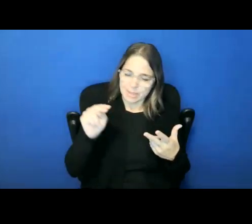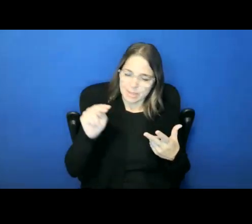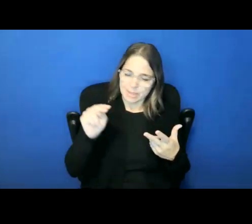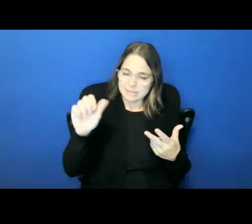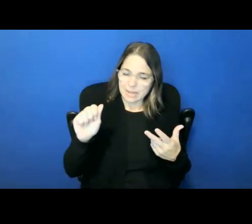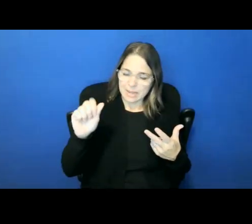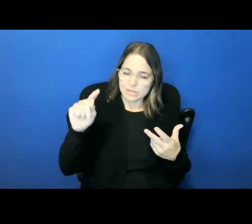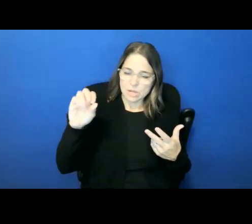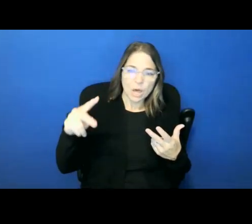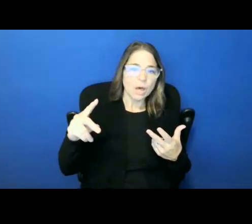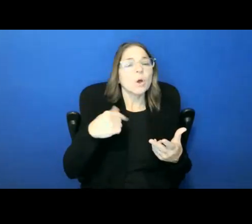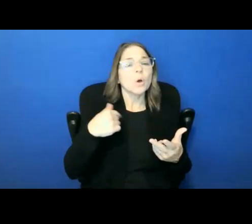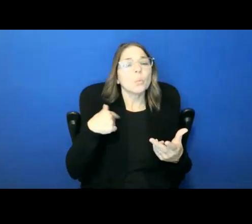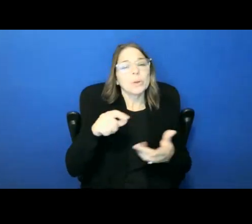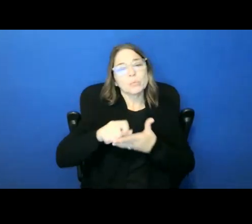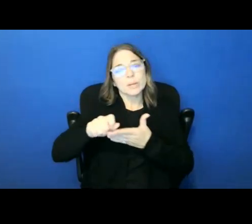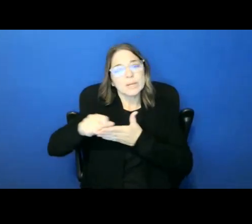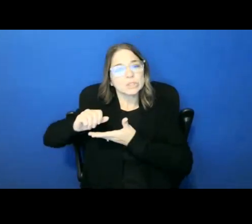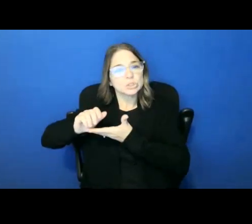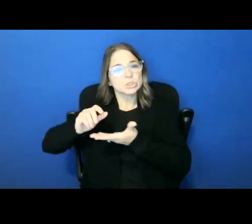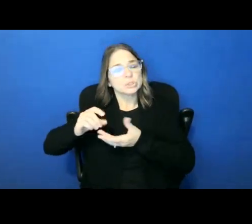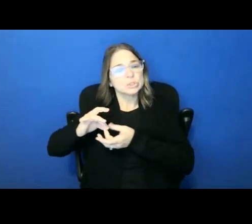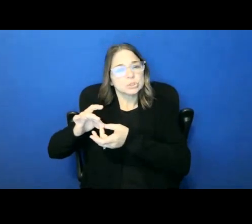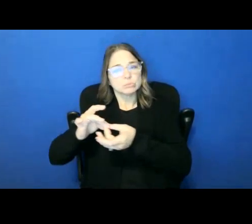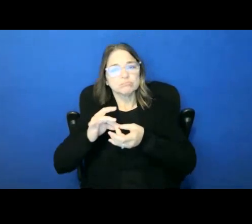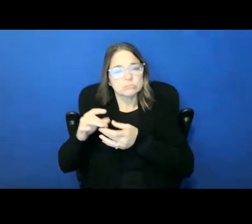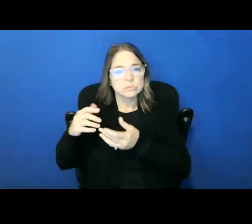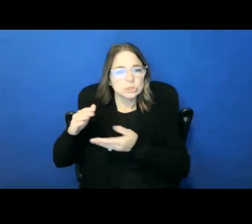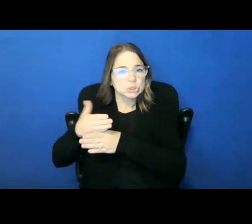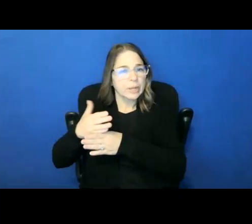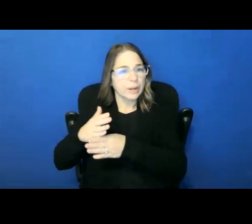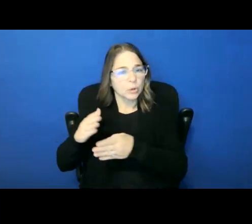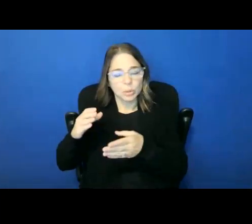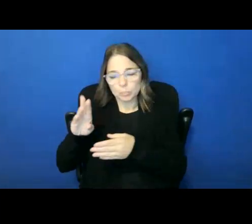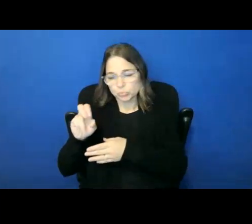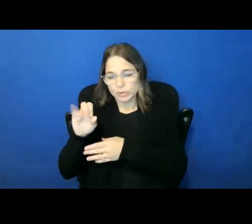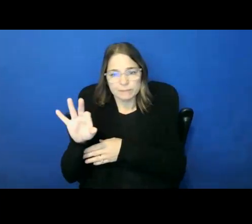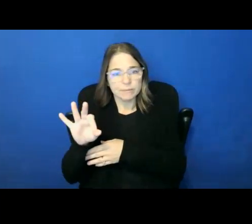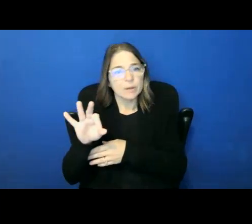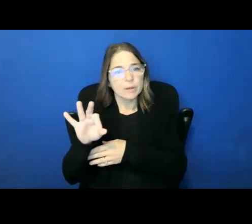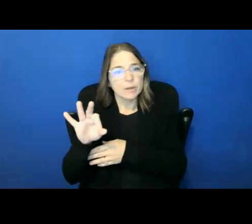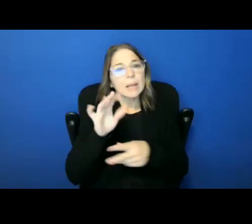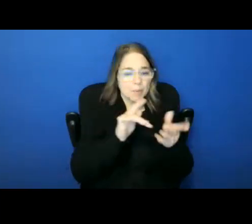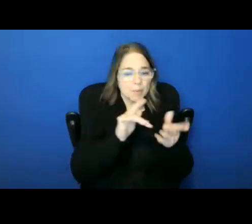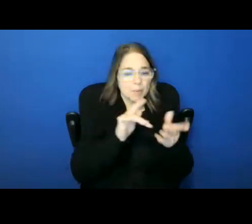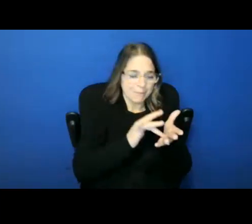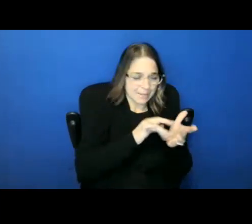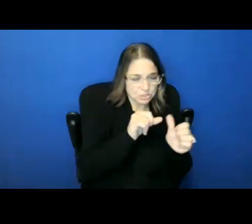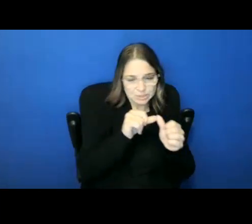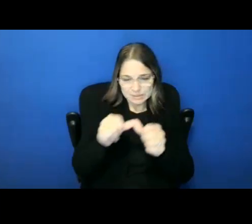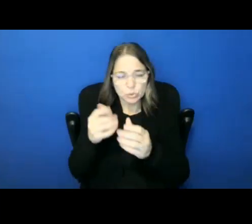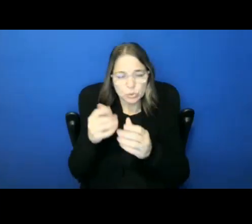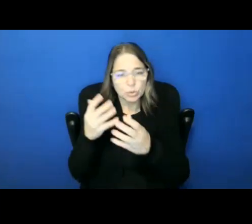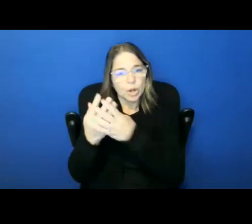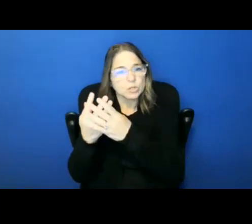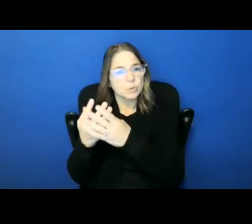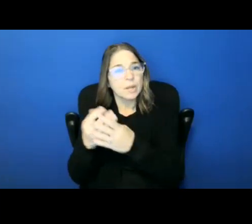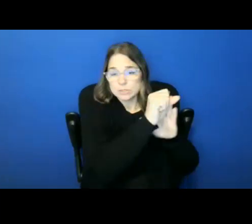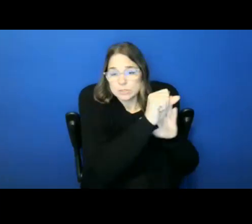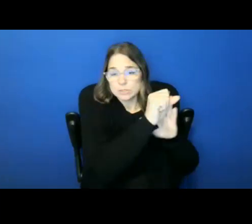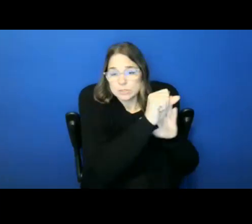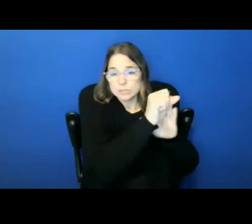Todd, we've written a shared brief about continuing people on medication when they go and are incarcerated. And other states have mandates,